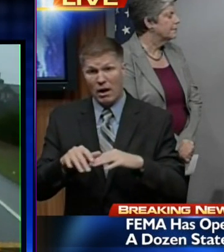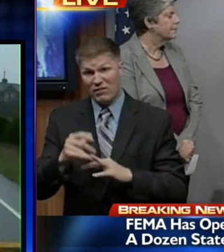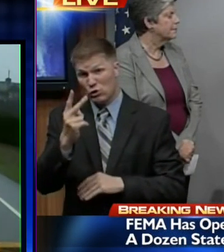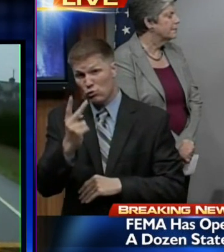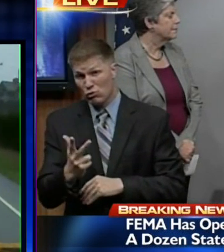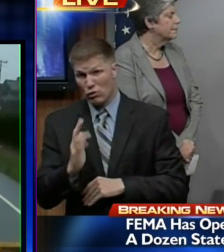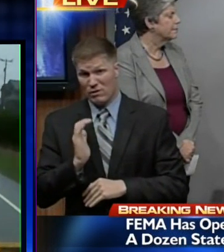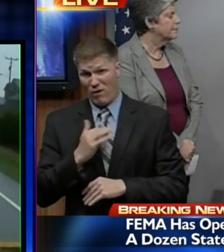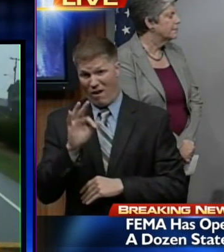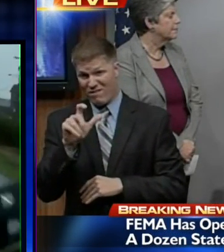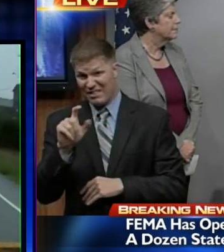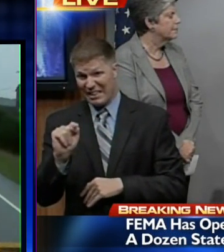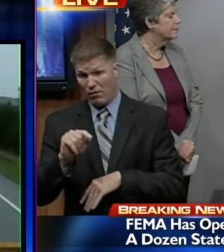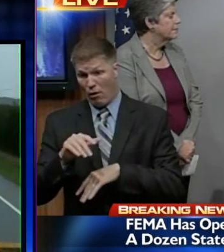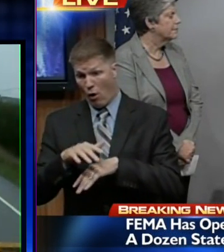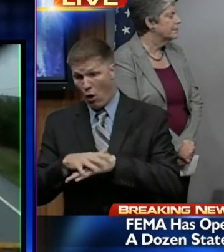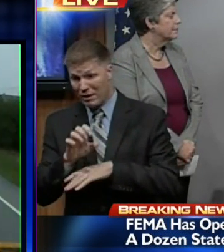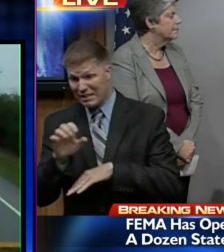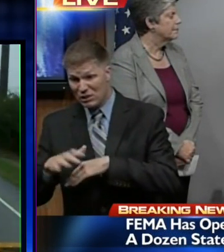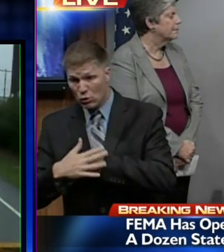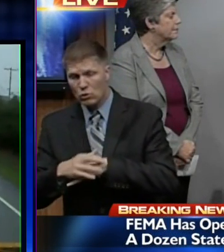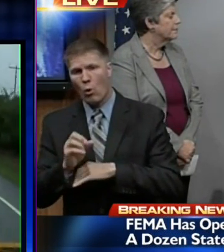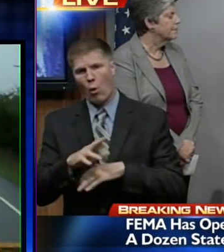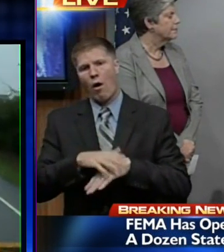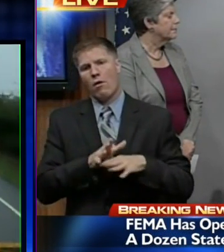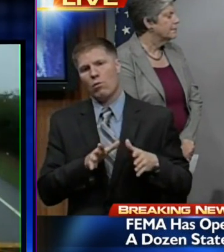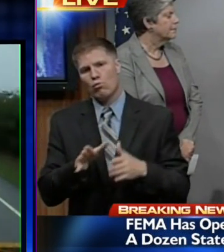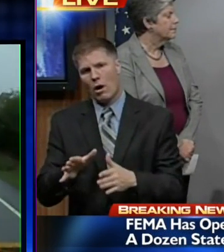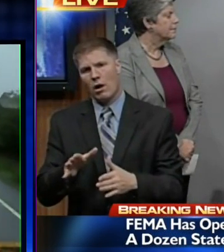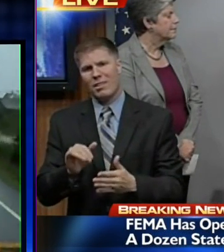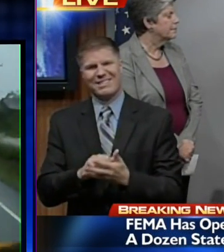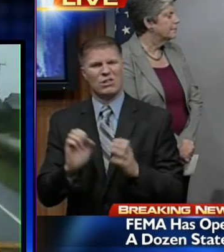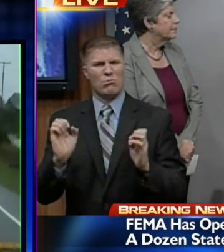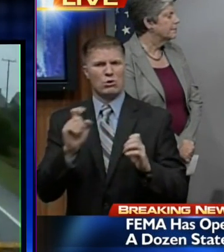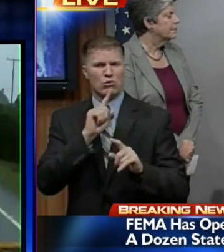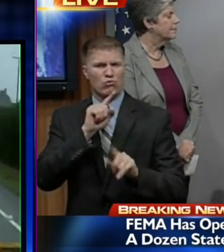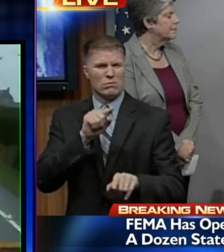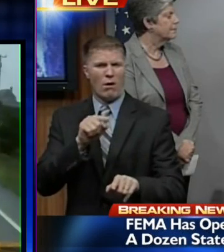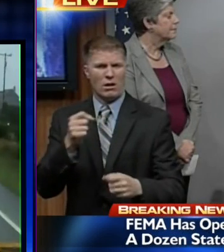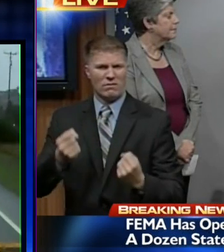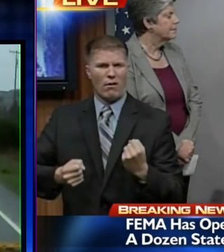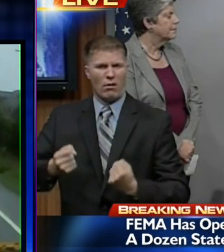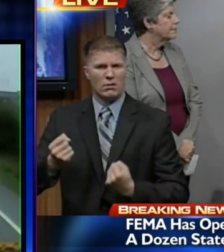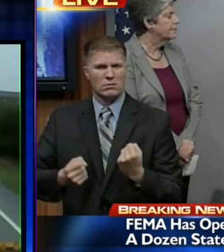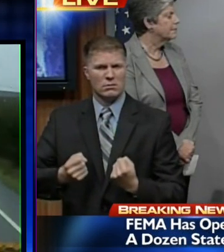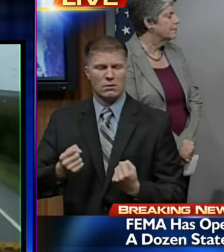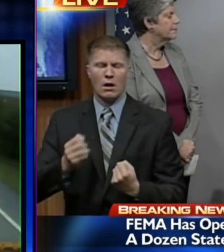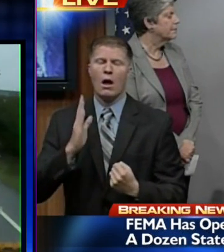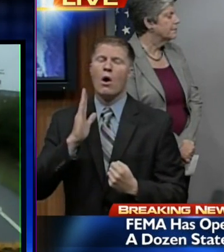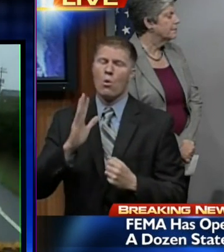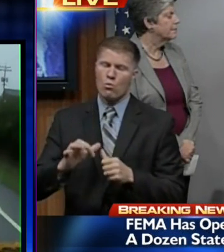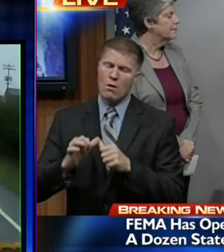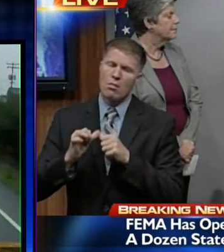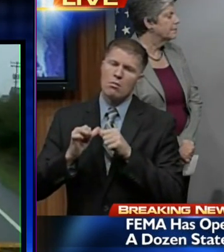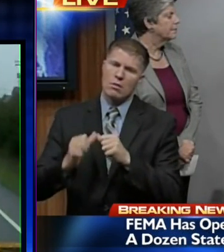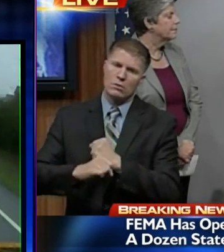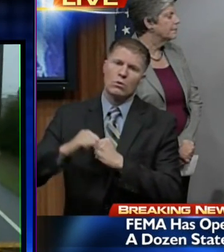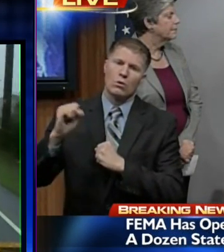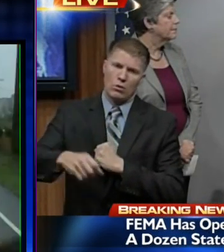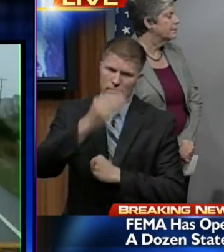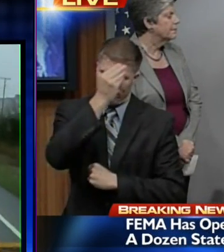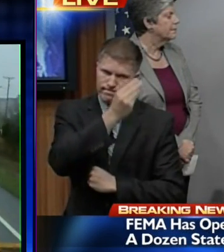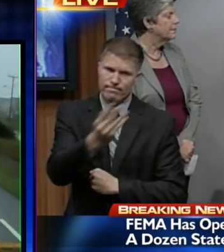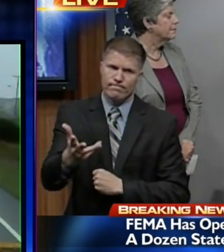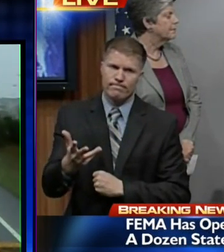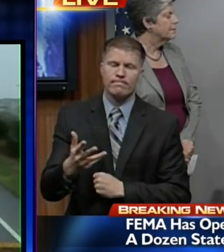either on the East Coast or heading towards the East Coast. These are emergency response vehicles. This is going to last a long time, so those